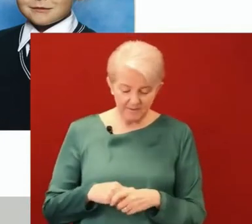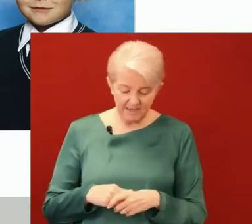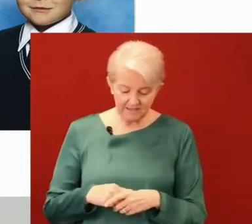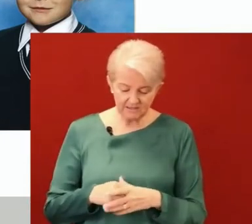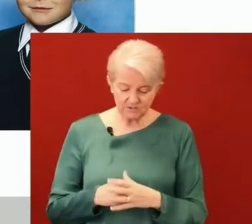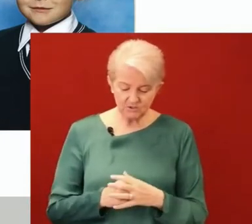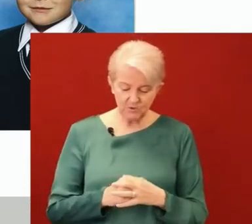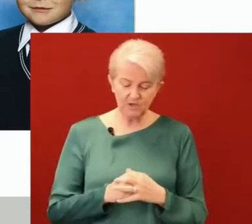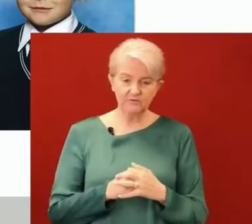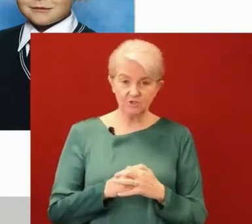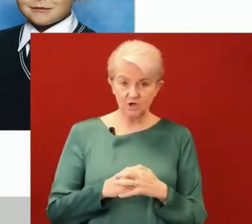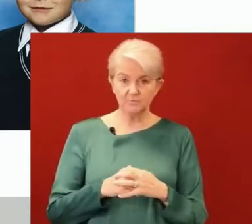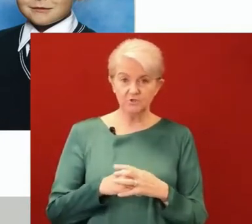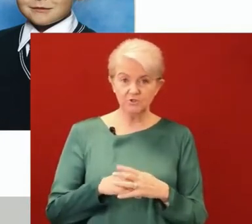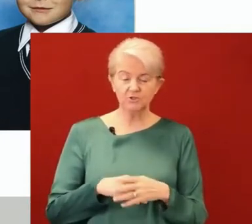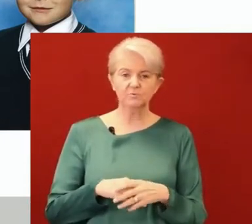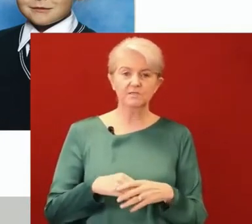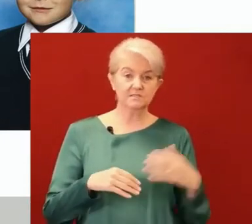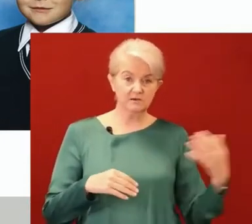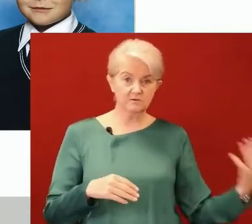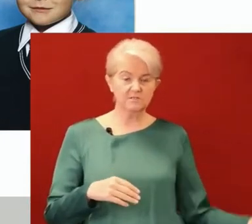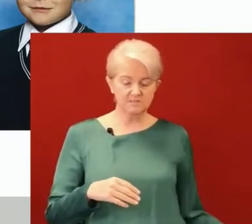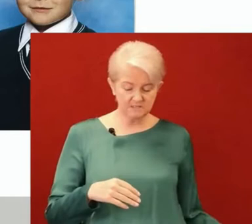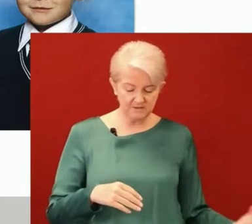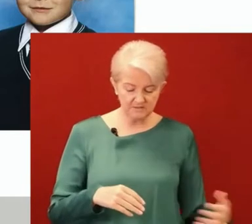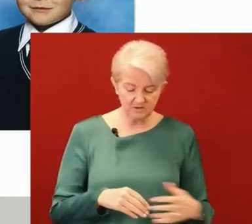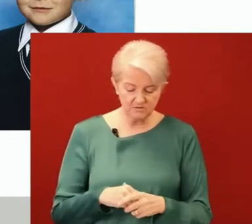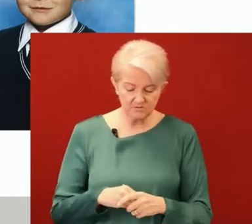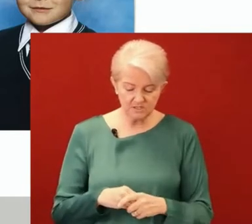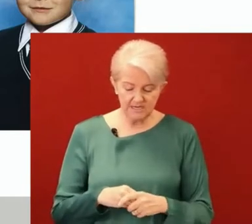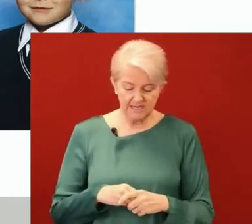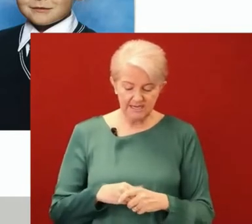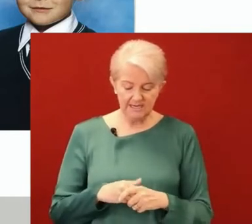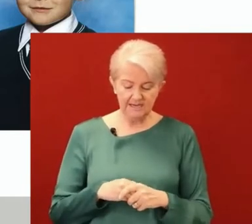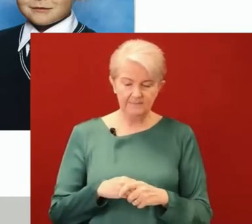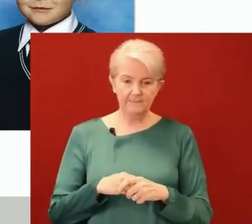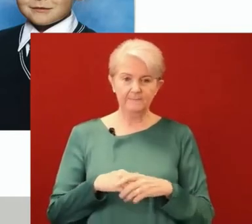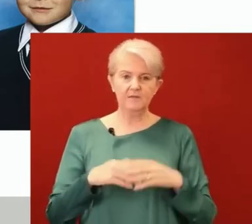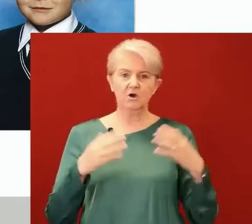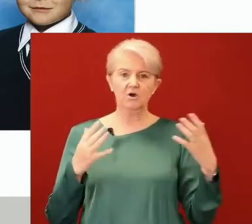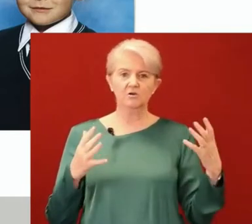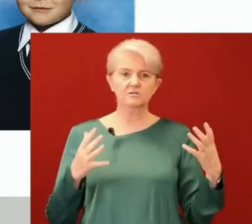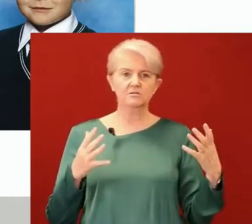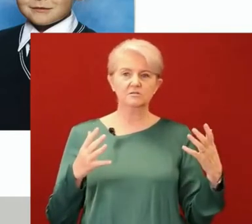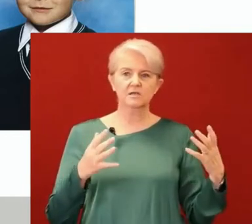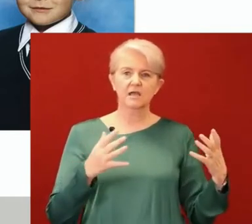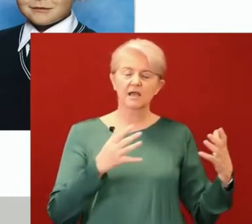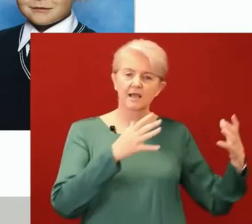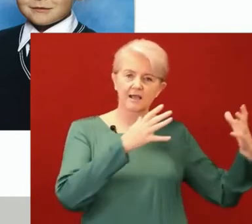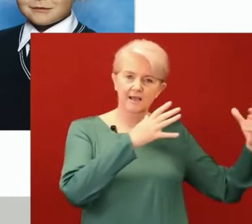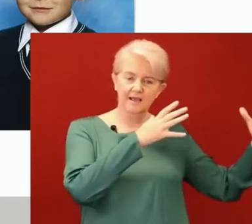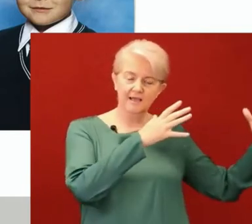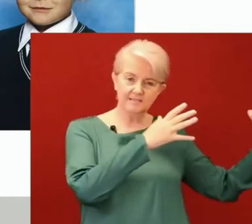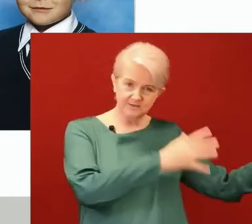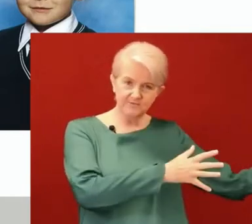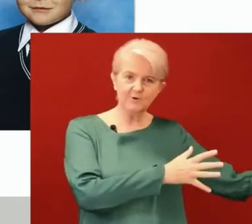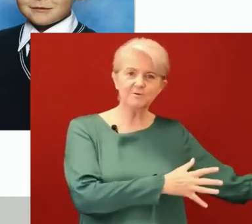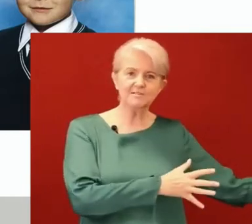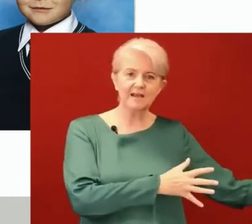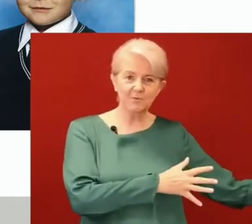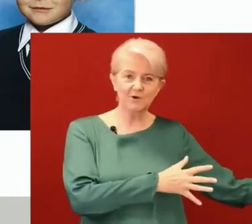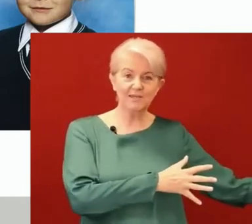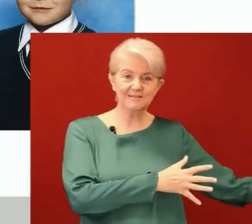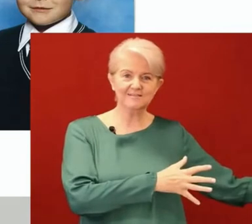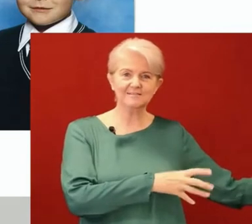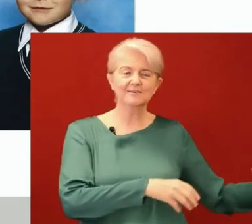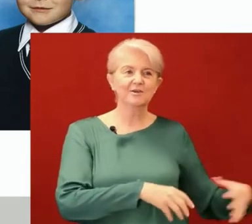I went back to work at the child abuse unit when Sarah was 6 months old. Because as difficult